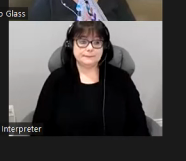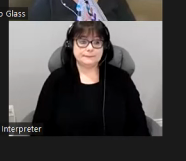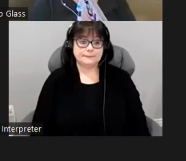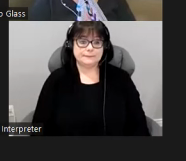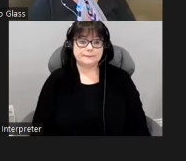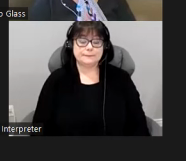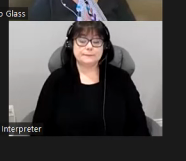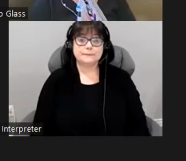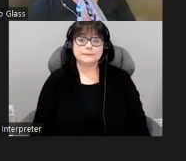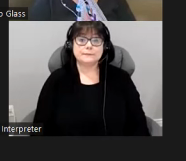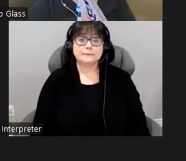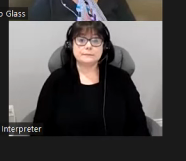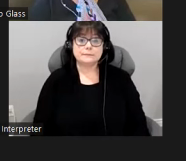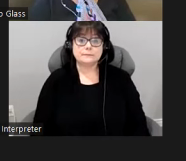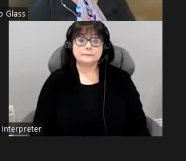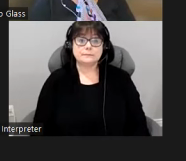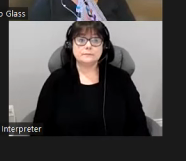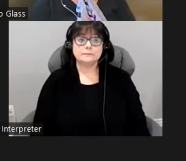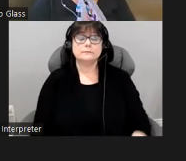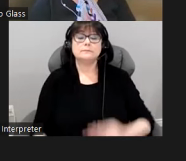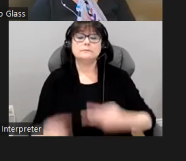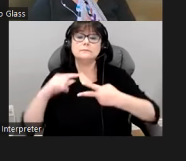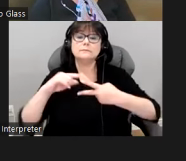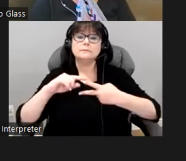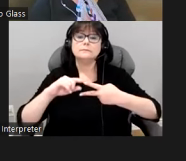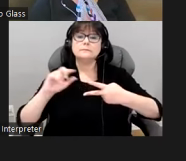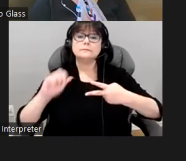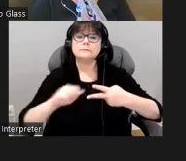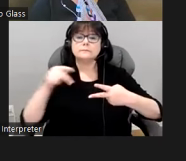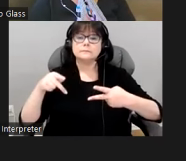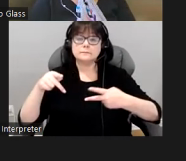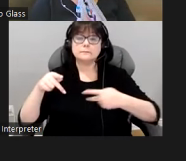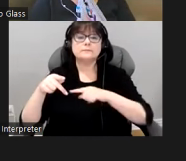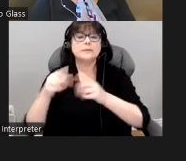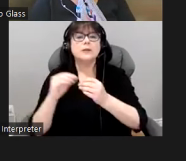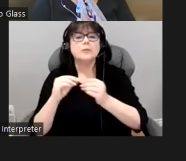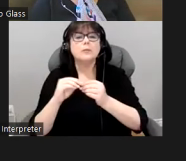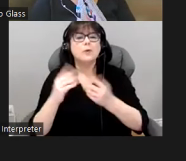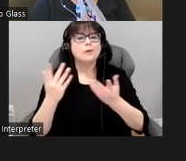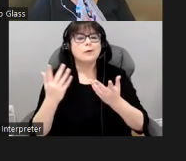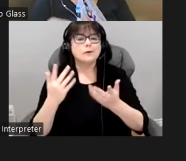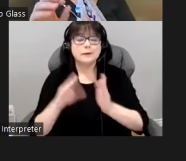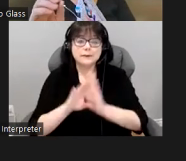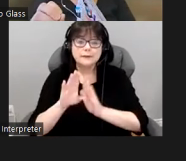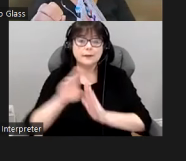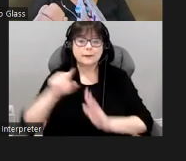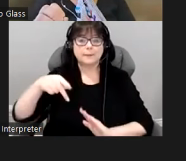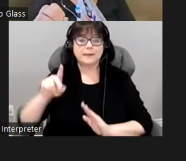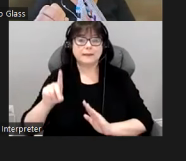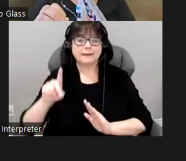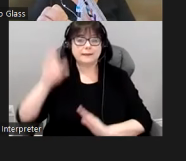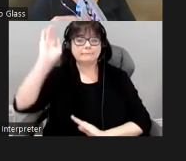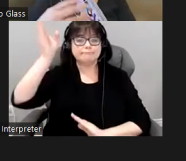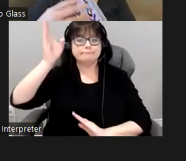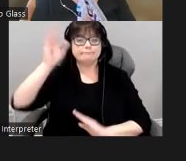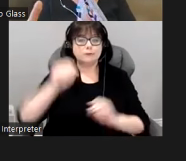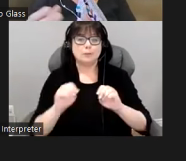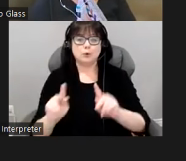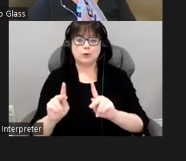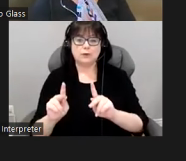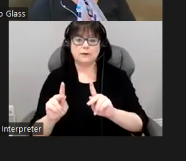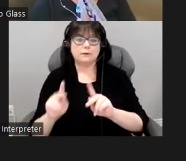Alpha Plus's funding was more in line with providing professional development opportunities as opposed to resources.